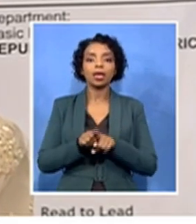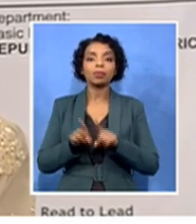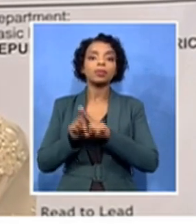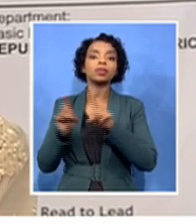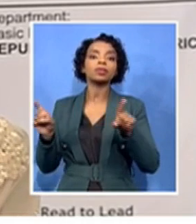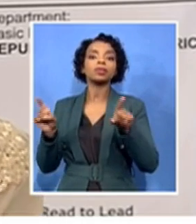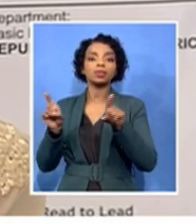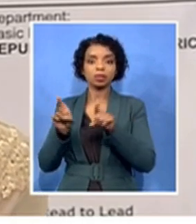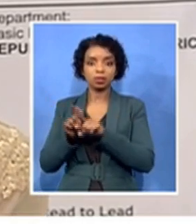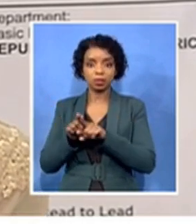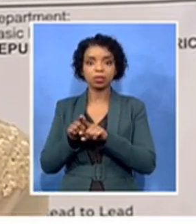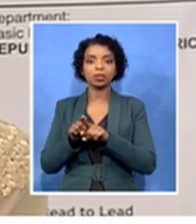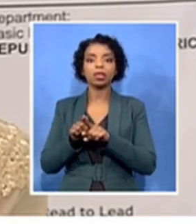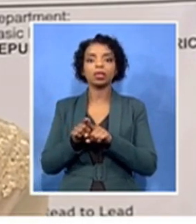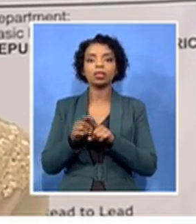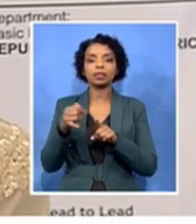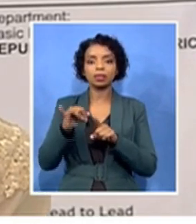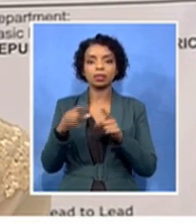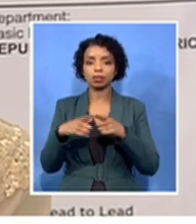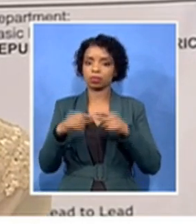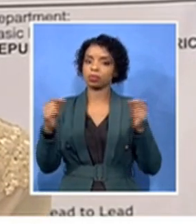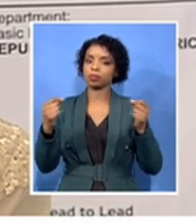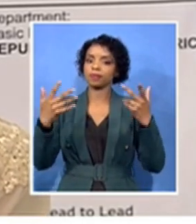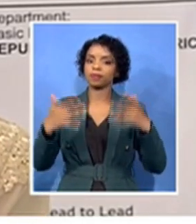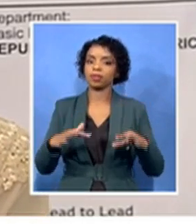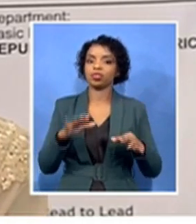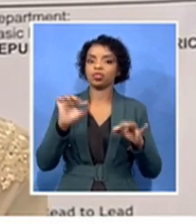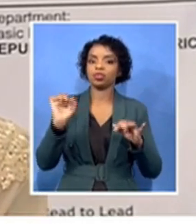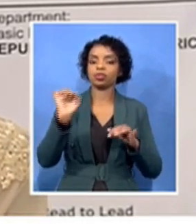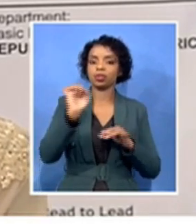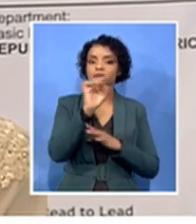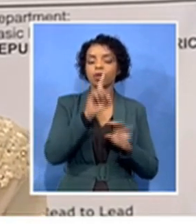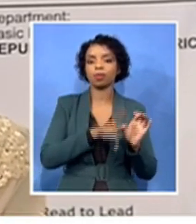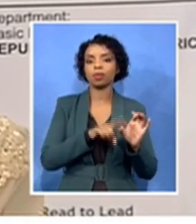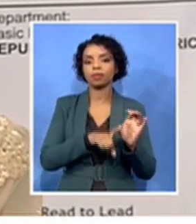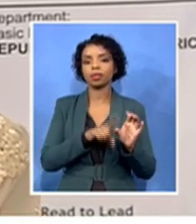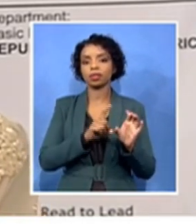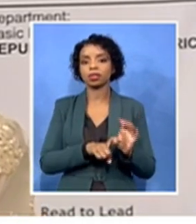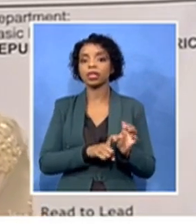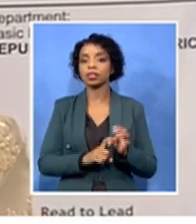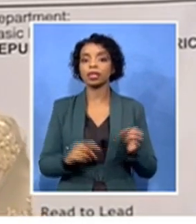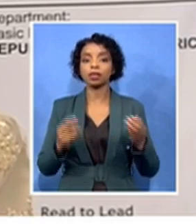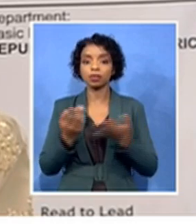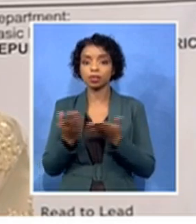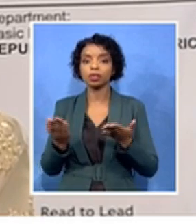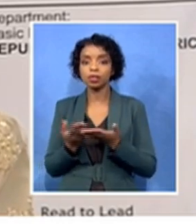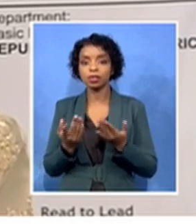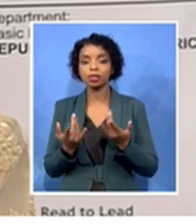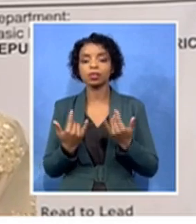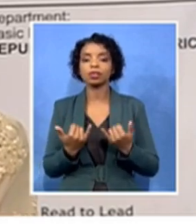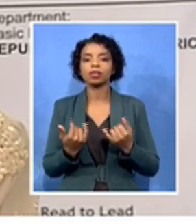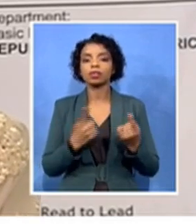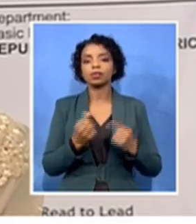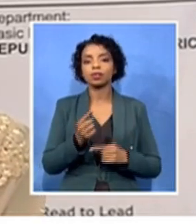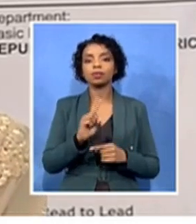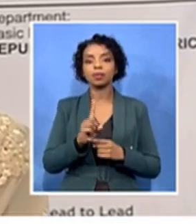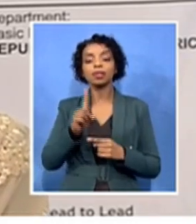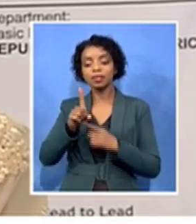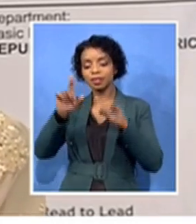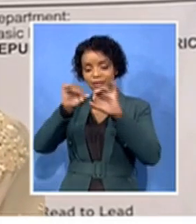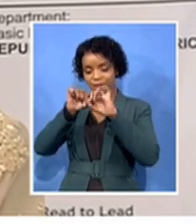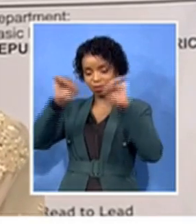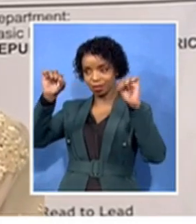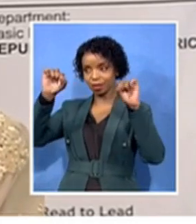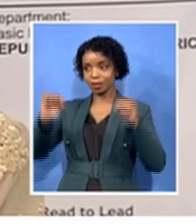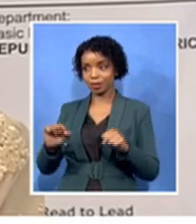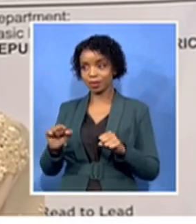So the majority of our teachers have improved their qualifications. The system has attracted young, qualified, energetic young people, which